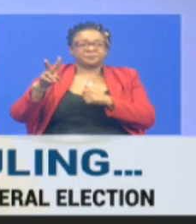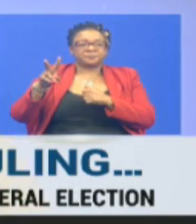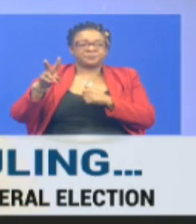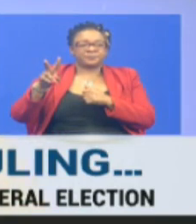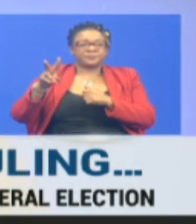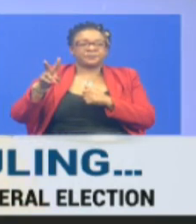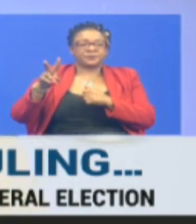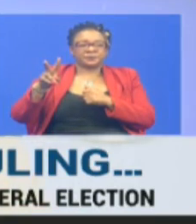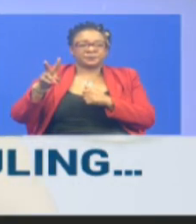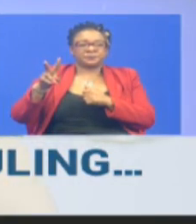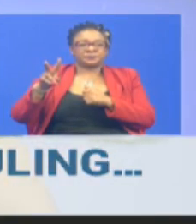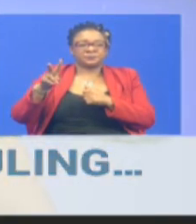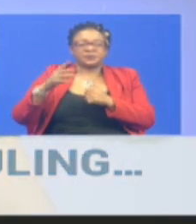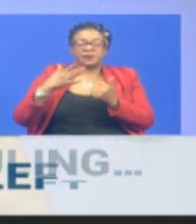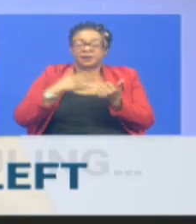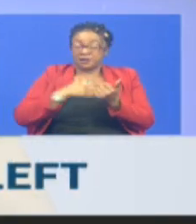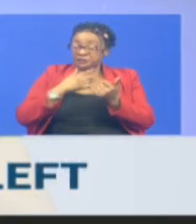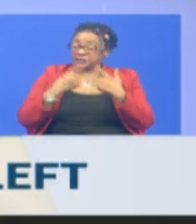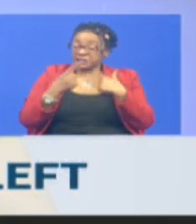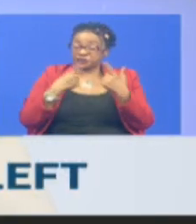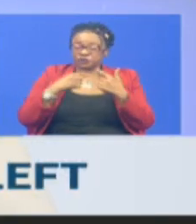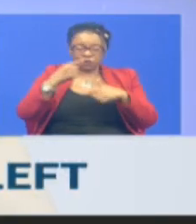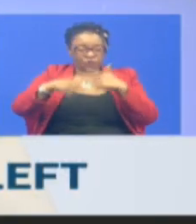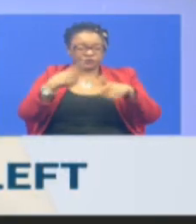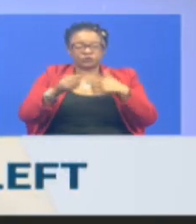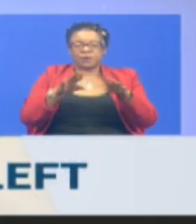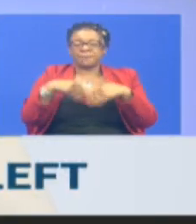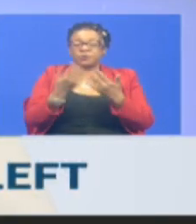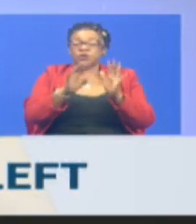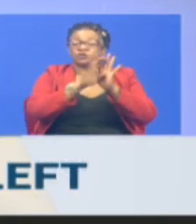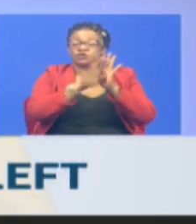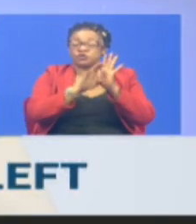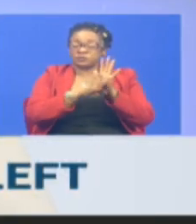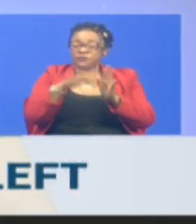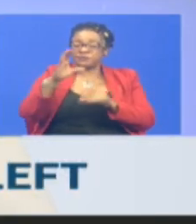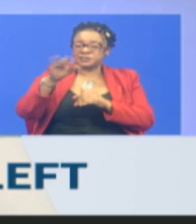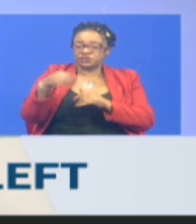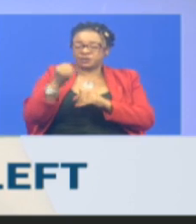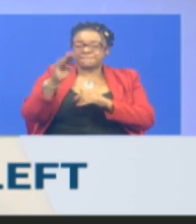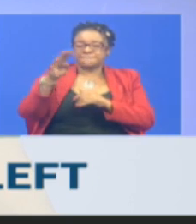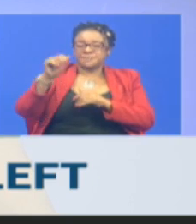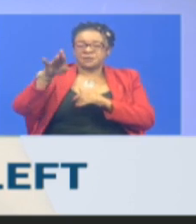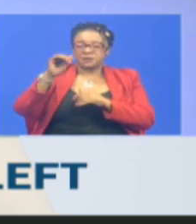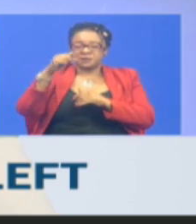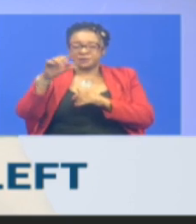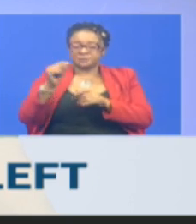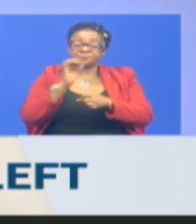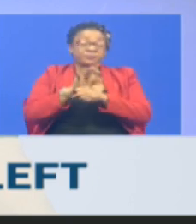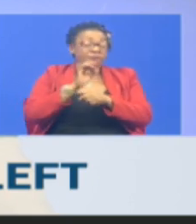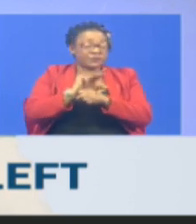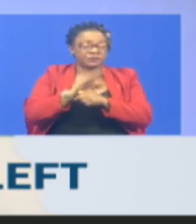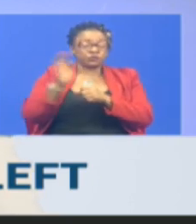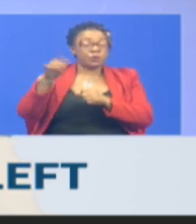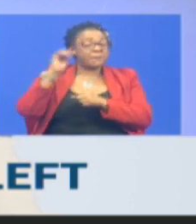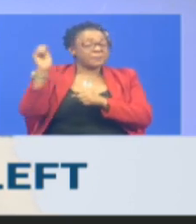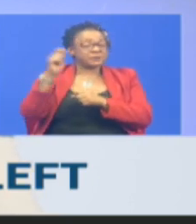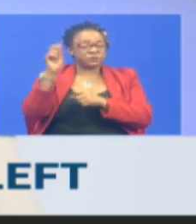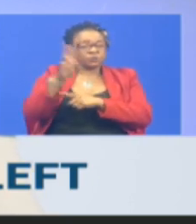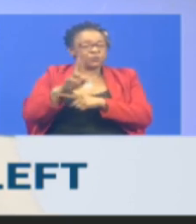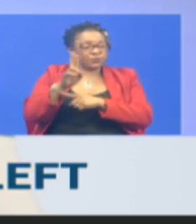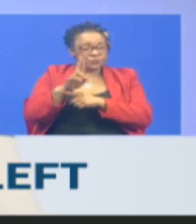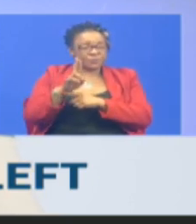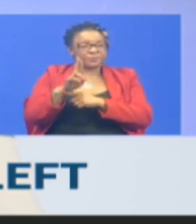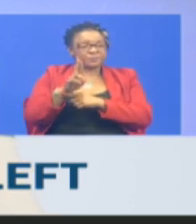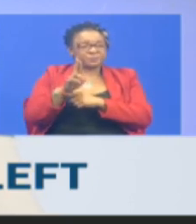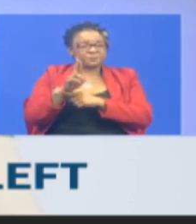Well, as discussions continue on the constitutionality of Chief Justice David Maraga's advice to President Uhuru Kenyatta,